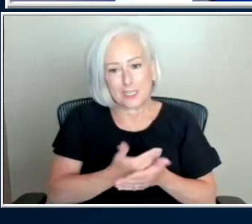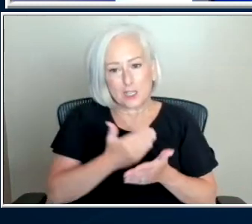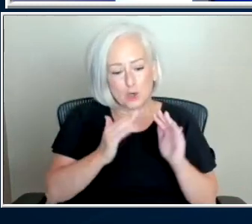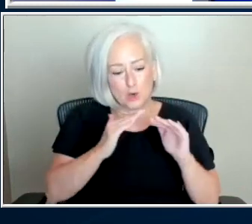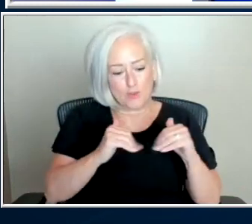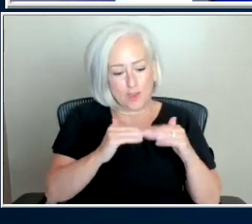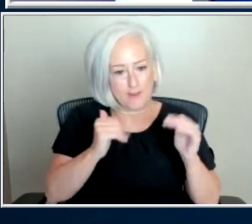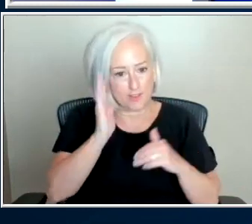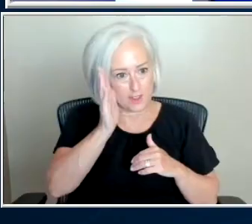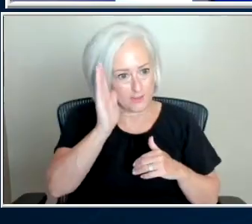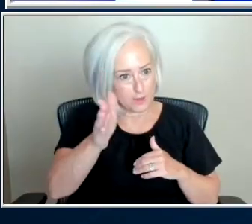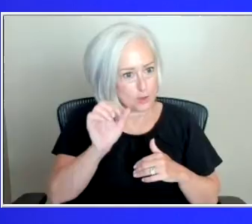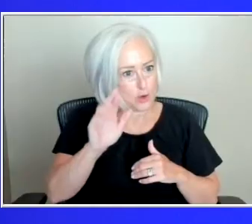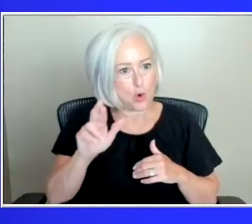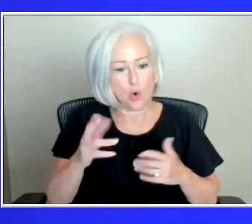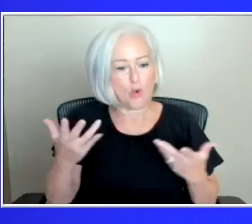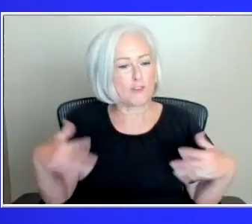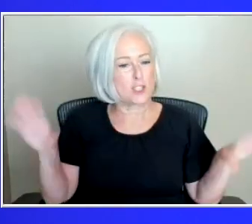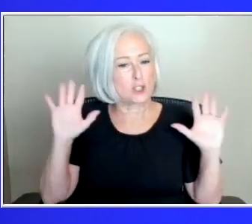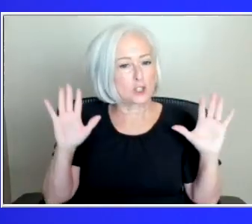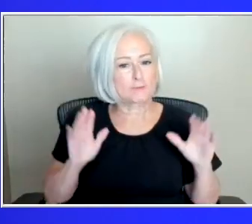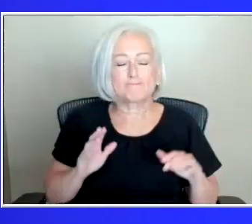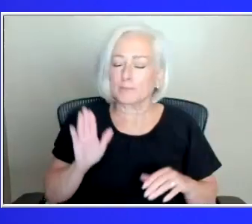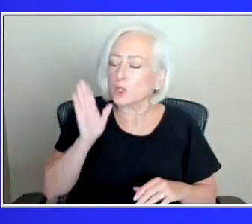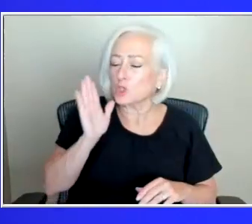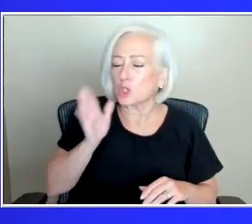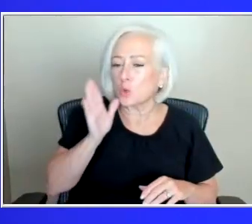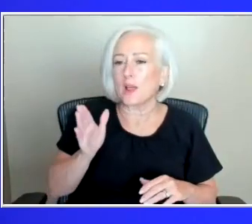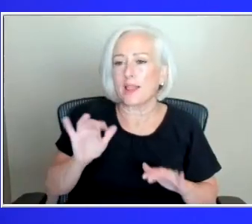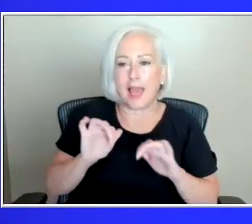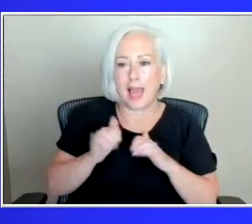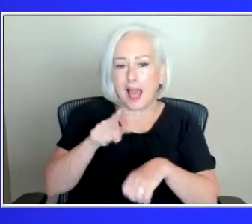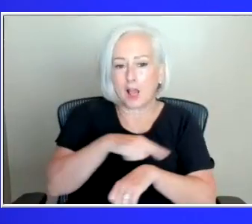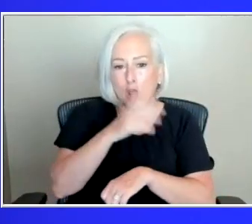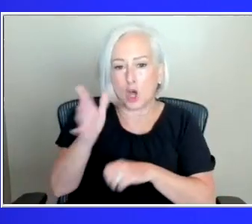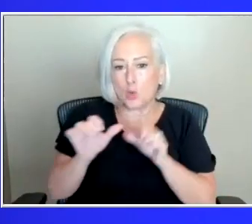will. She will. So it's hard to say exactly how long these valves will last.